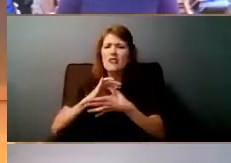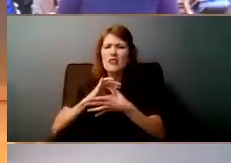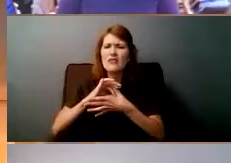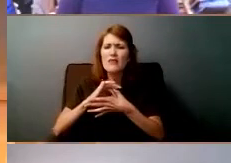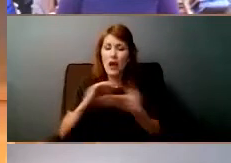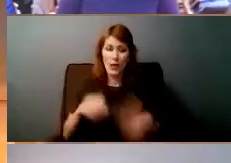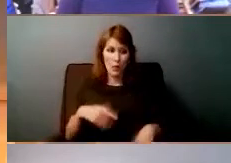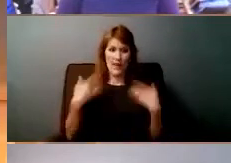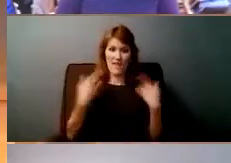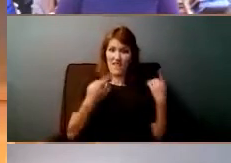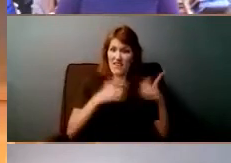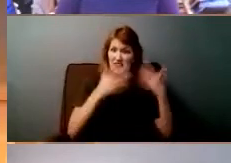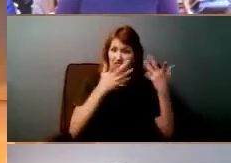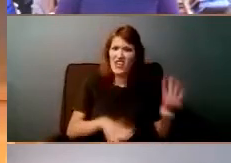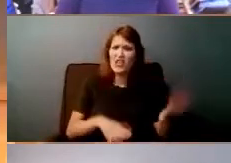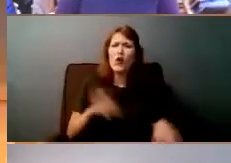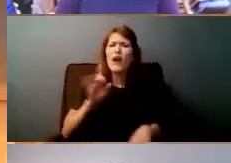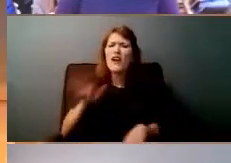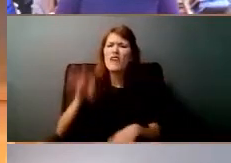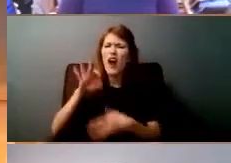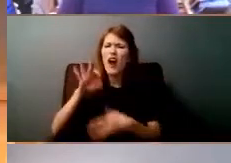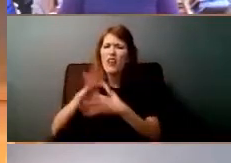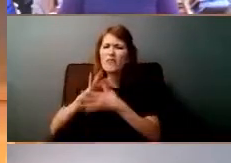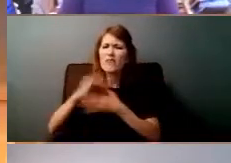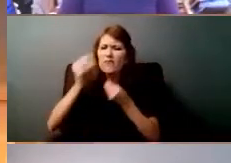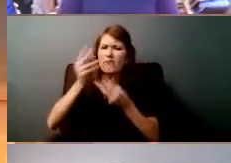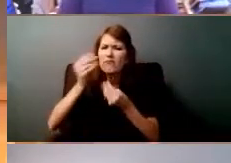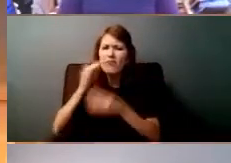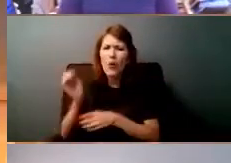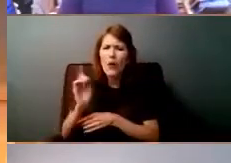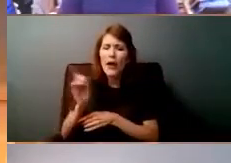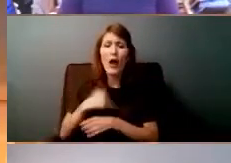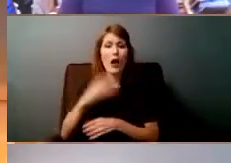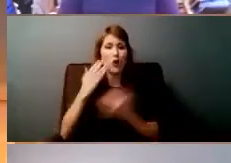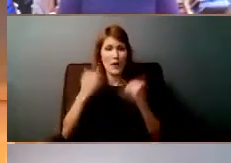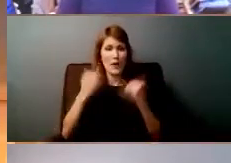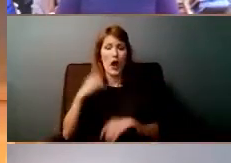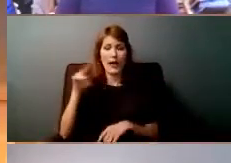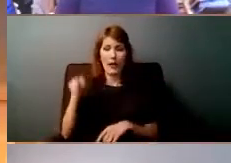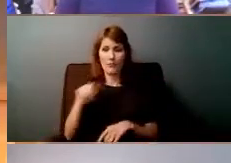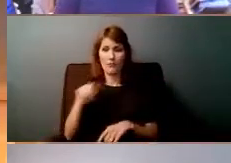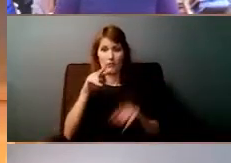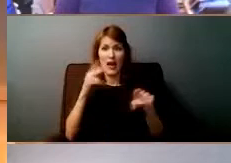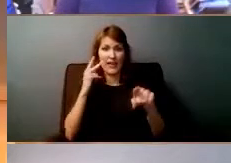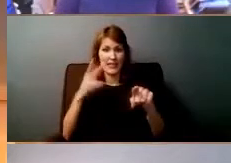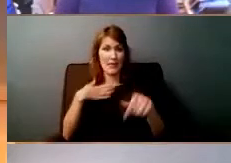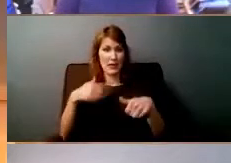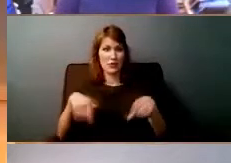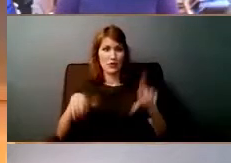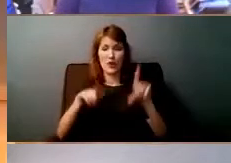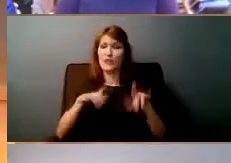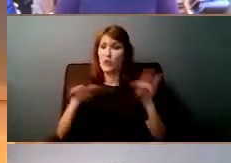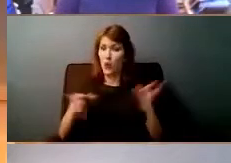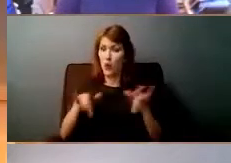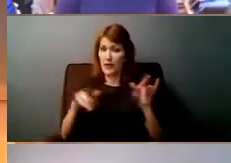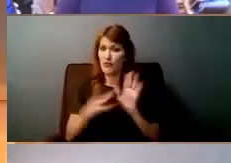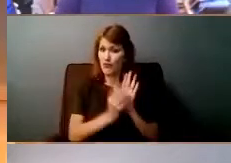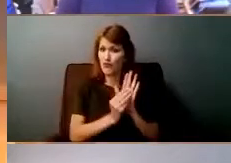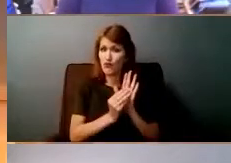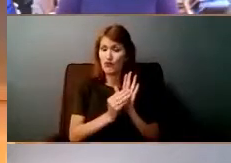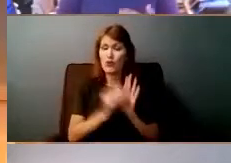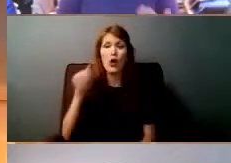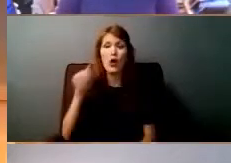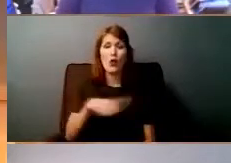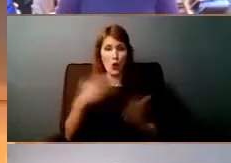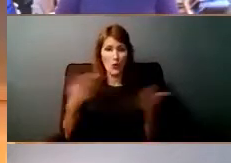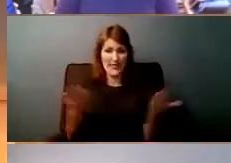event is over? I know right now I can look at my screen and see that it is being recorded. I know that for those who are on the call or who